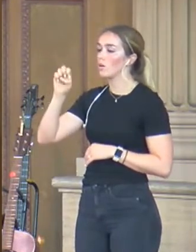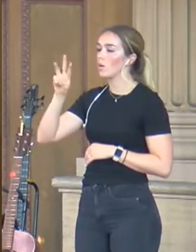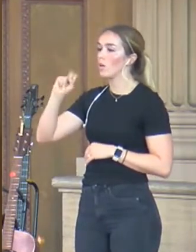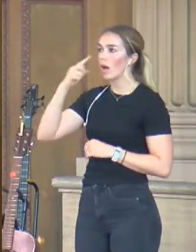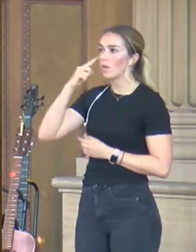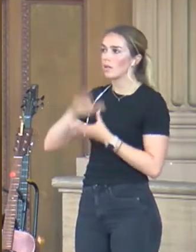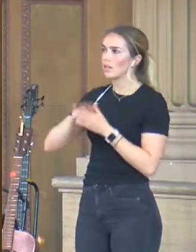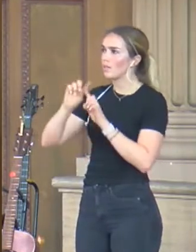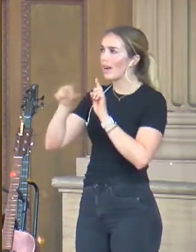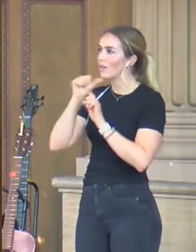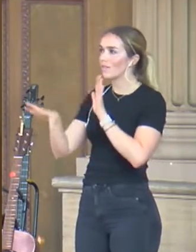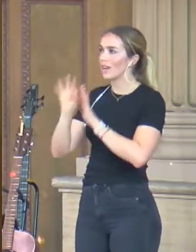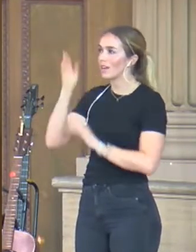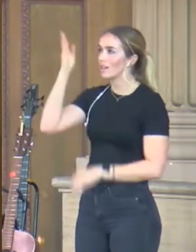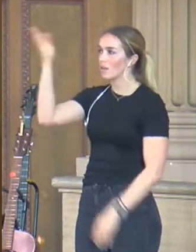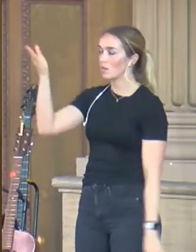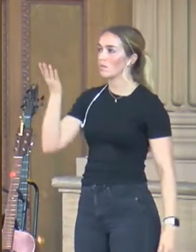I find him not.